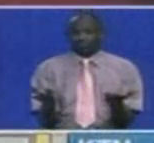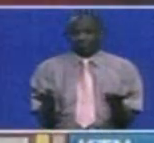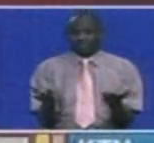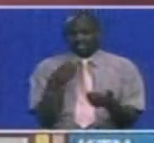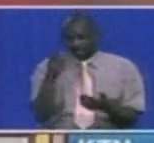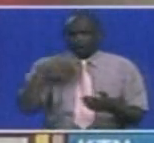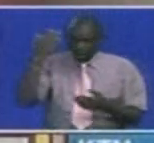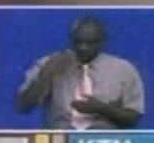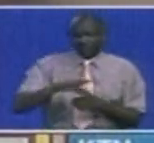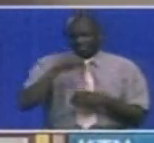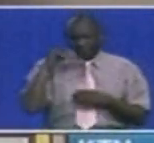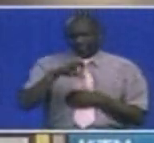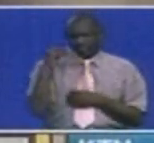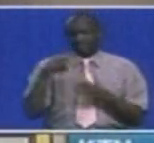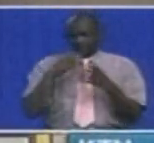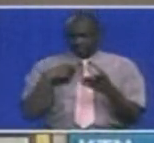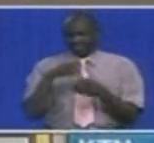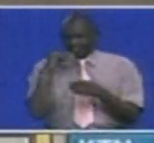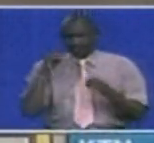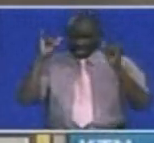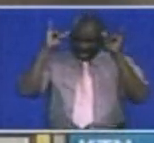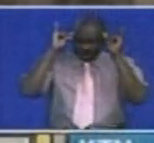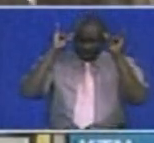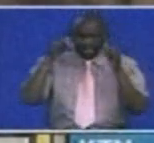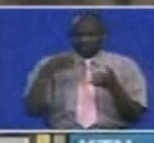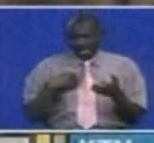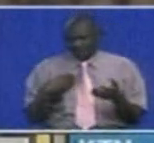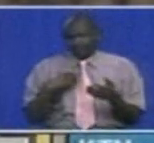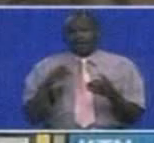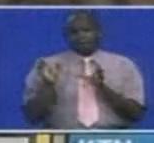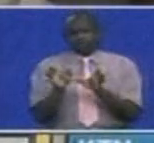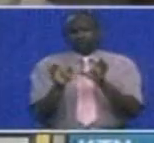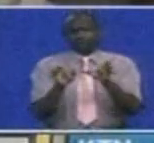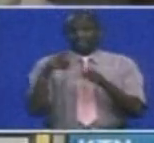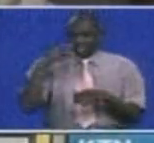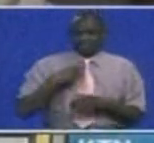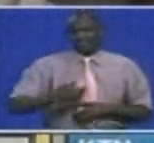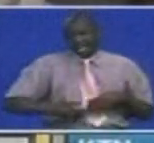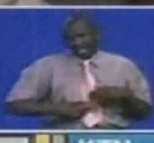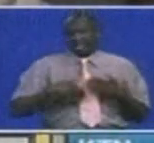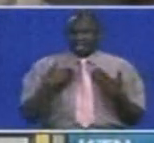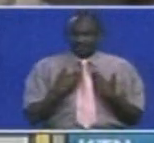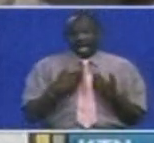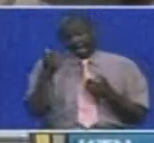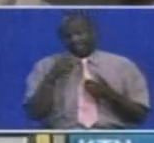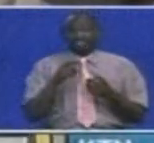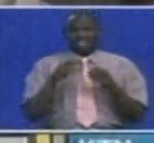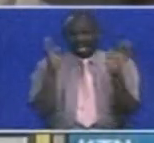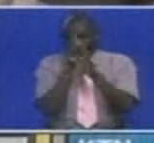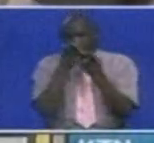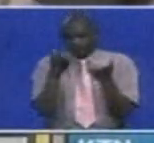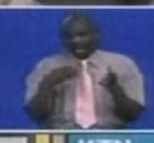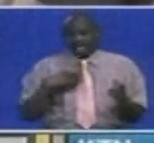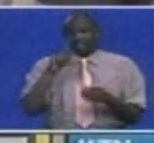sporadic raids resulting in the theft of livestock pushing a village to starvation. Some have sought refuge at